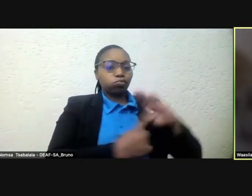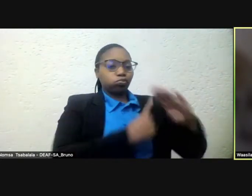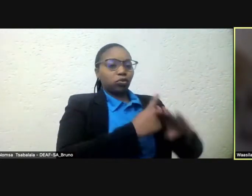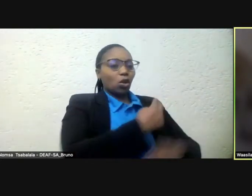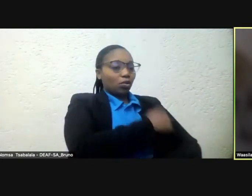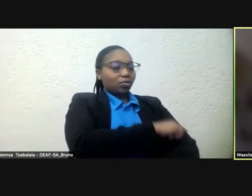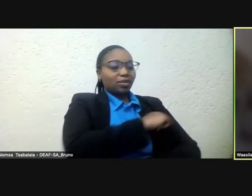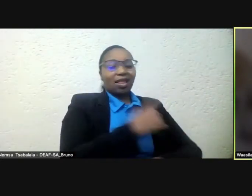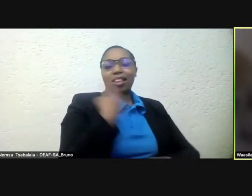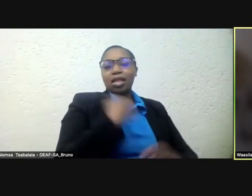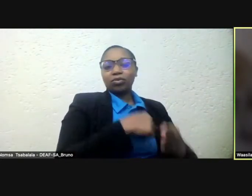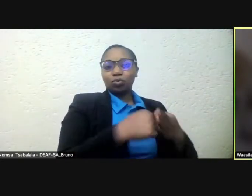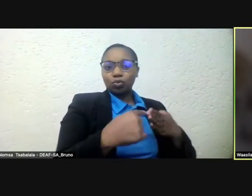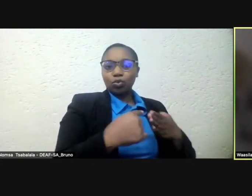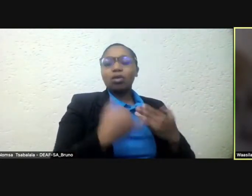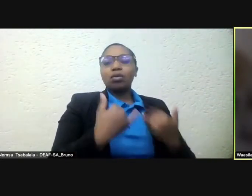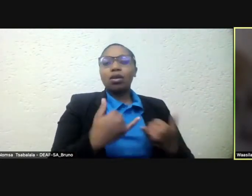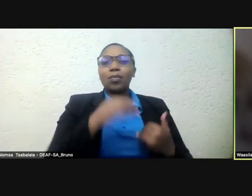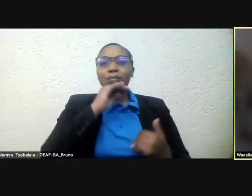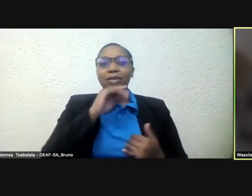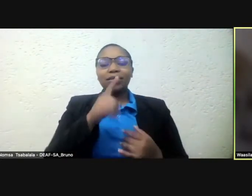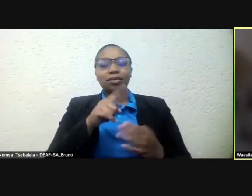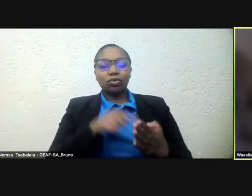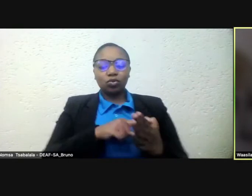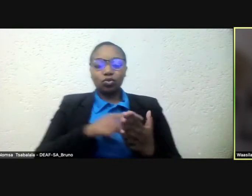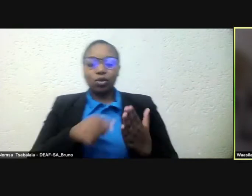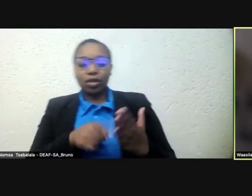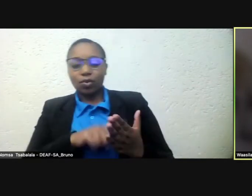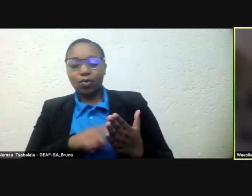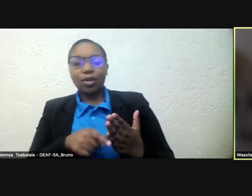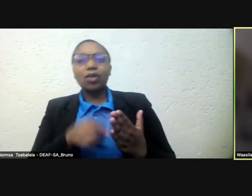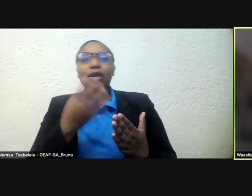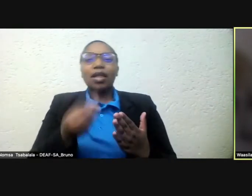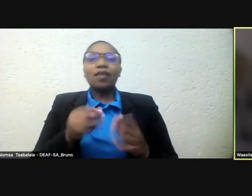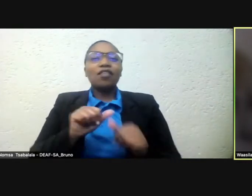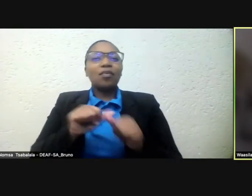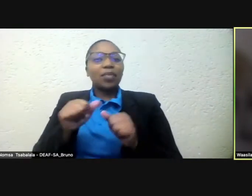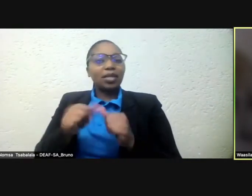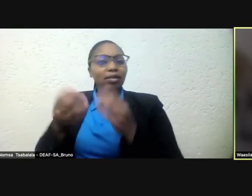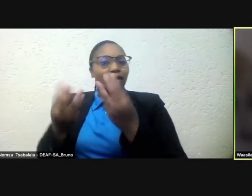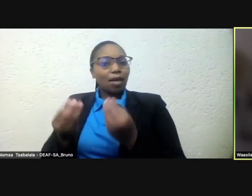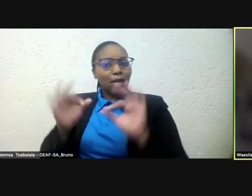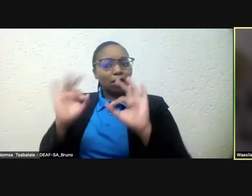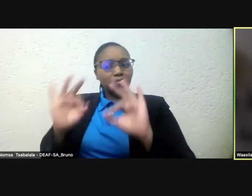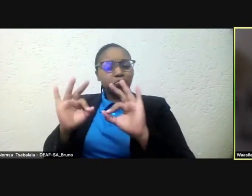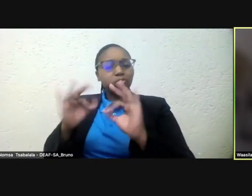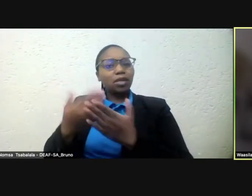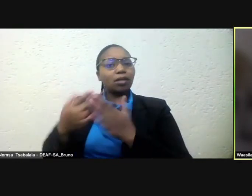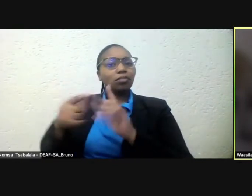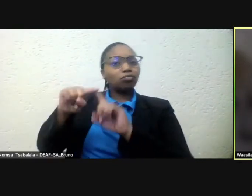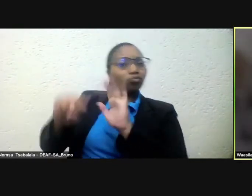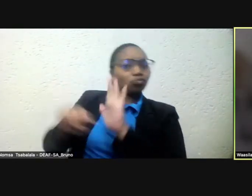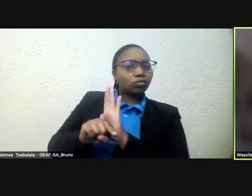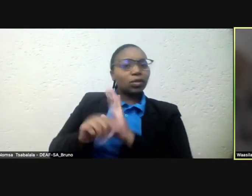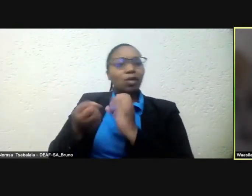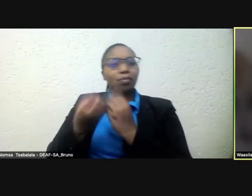better picture of the numbers of admissions in the previous week. So I think it's just a matter of sometimes lags in the data being